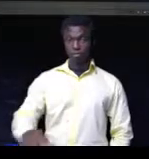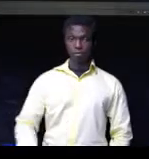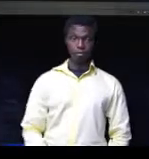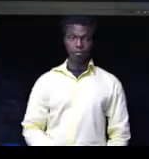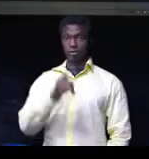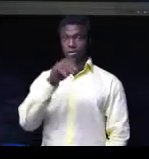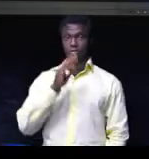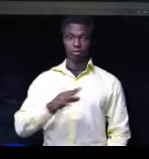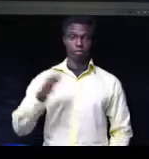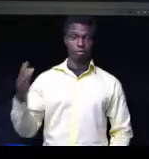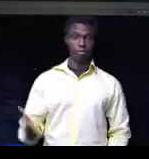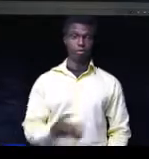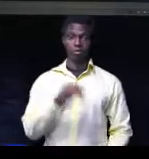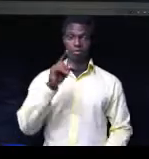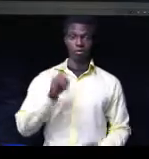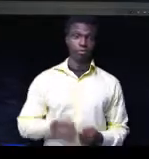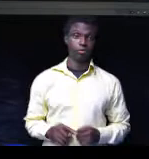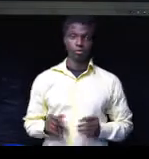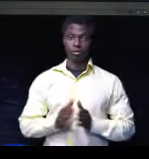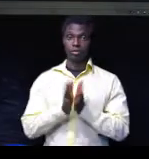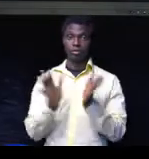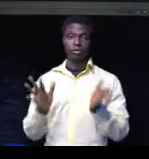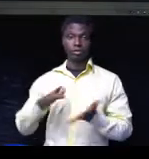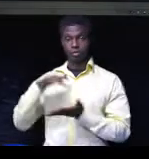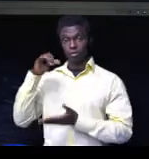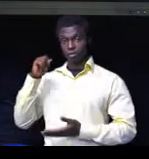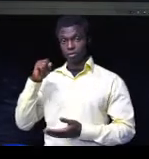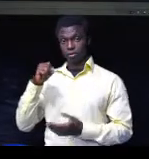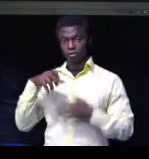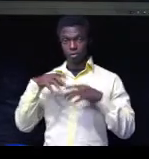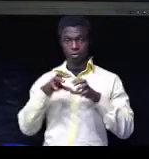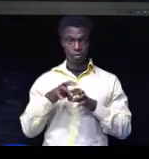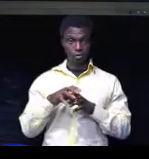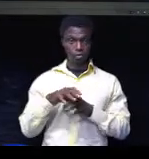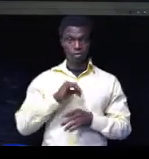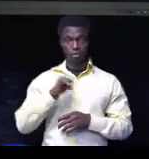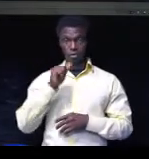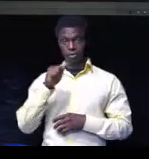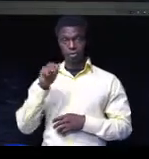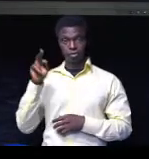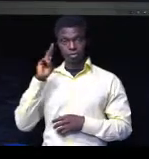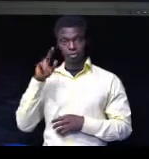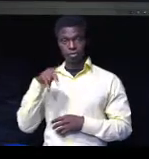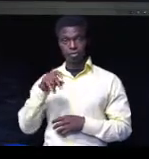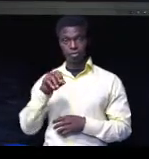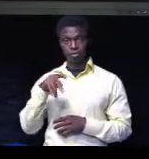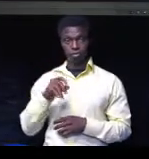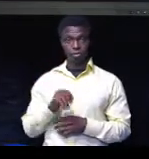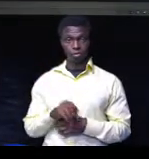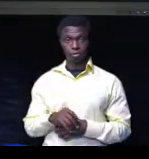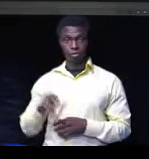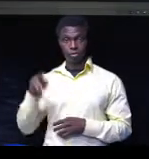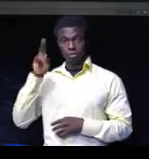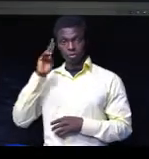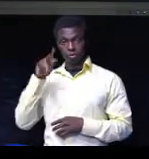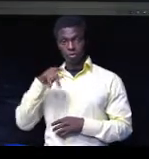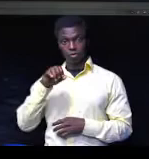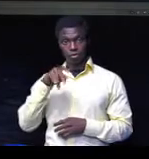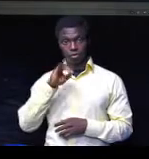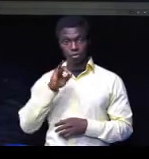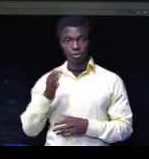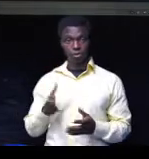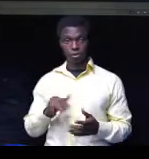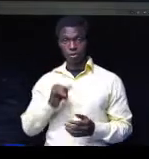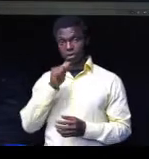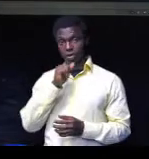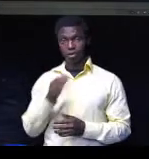Hello pupils, you are welcome to General Studies class. I am Uncle Popo. Uncle Popo is